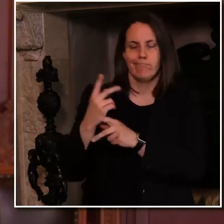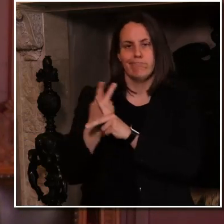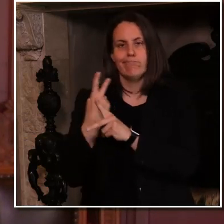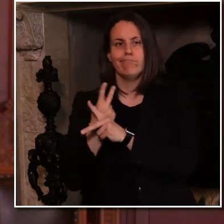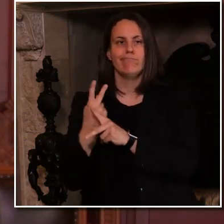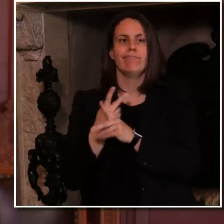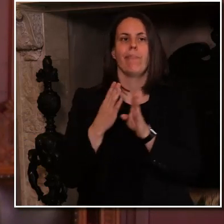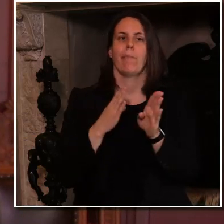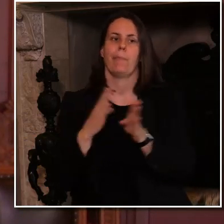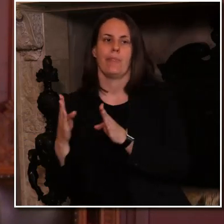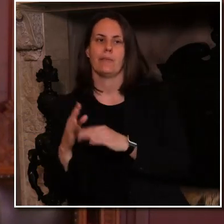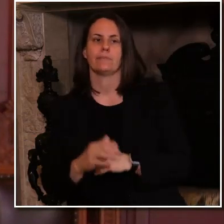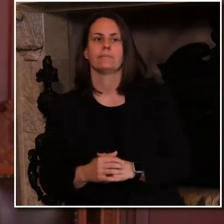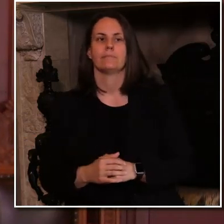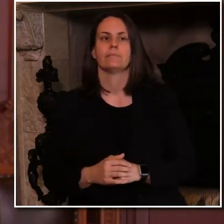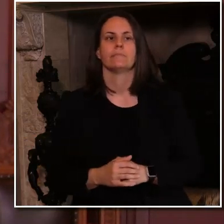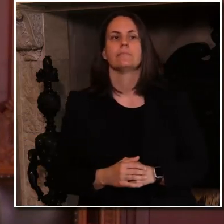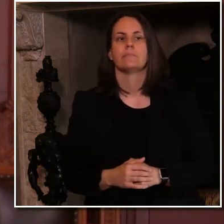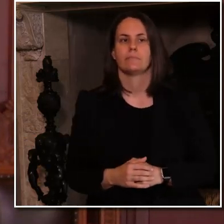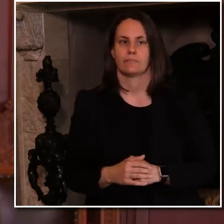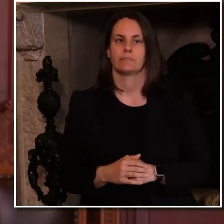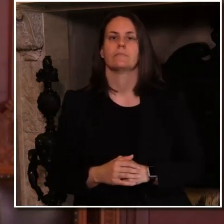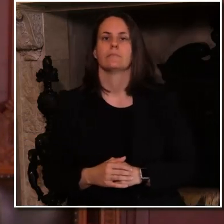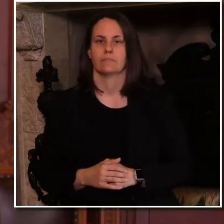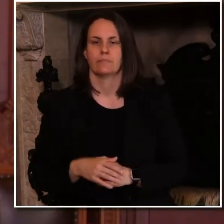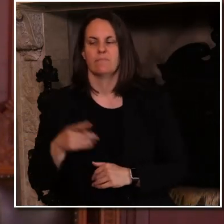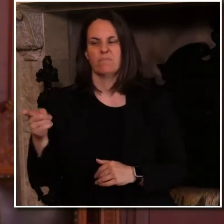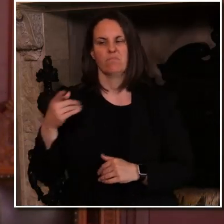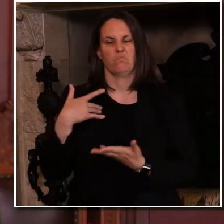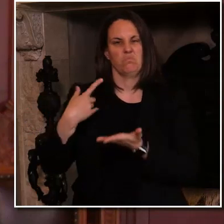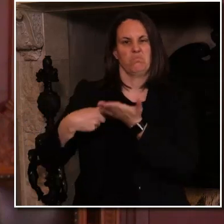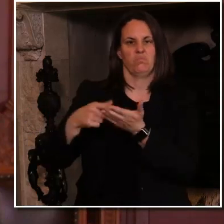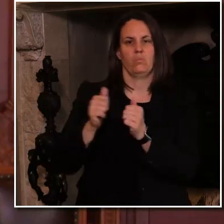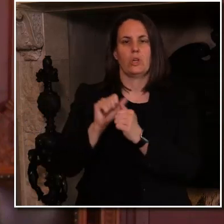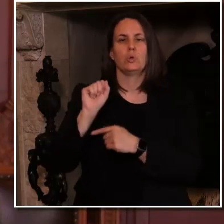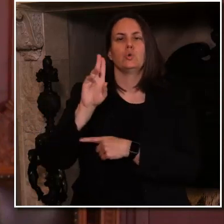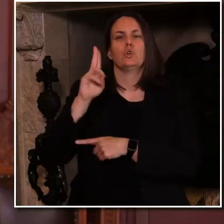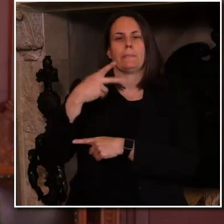Clearly, it's a ways out, but we want to make sure that